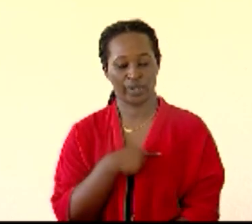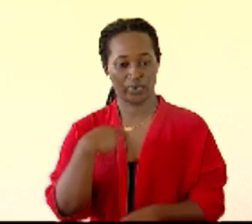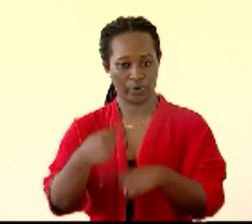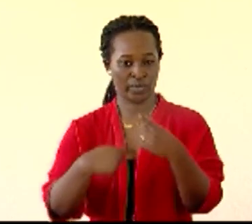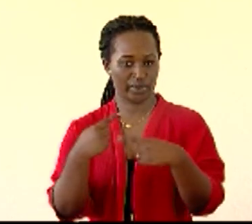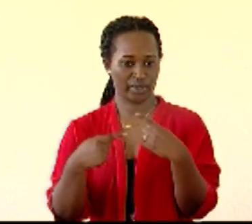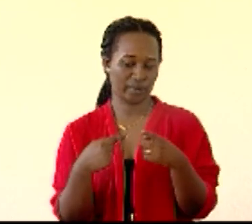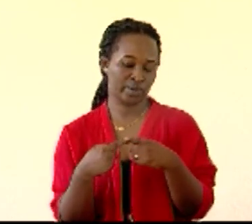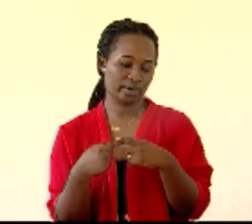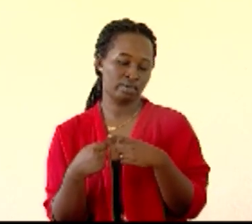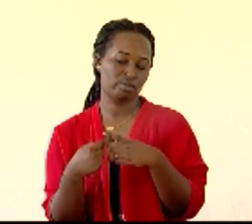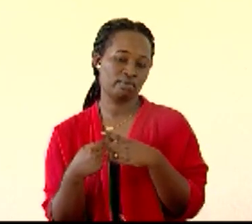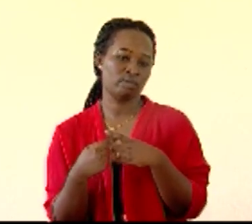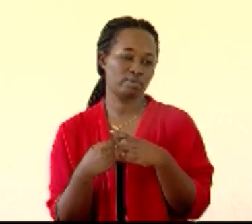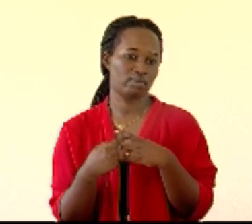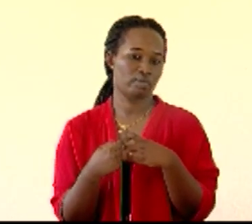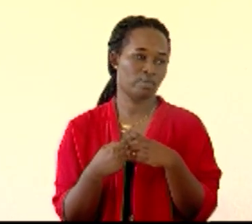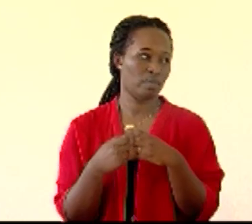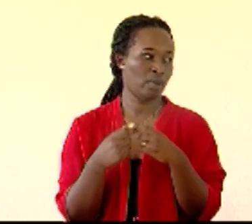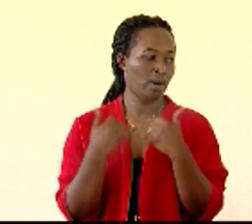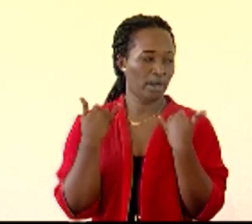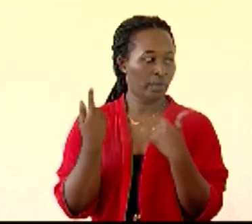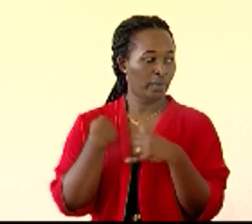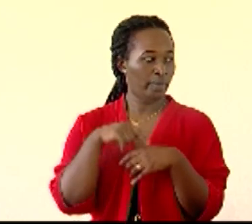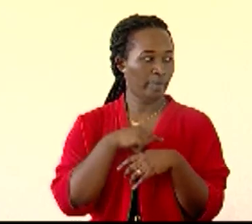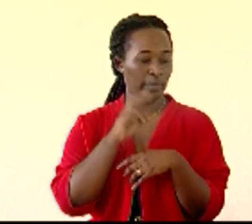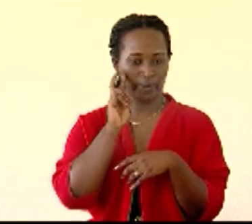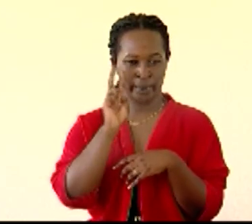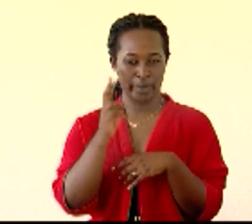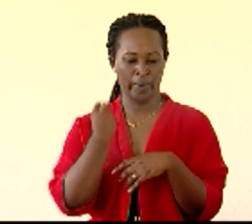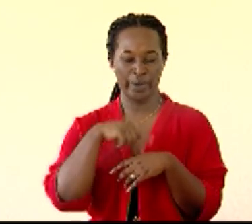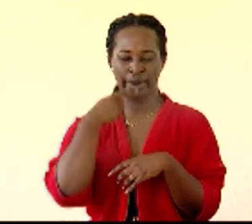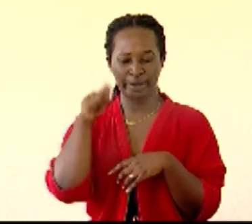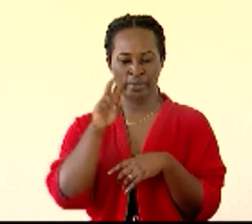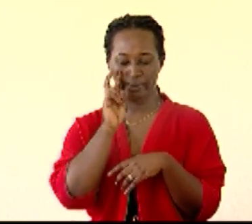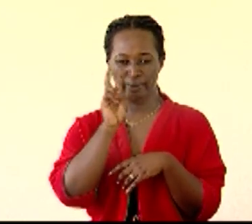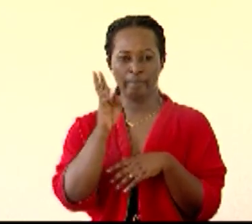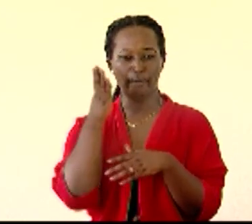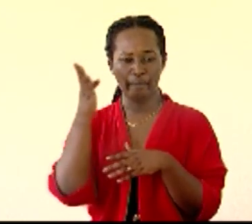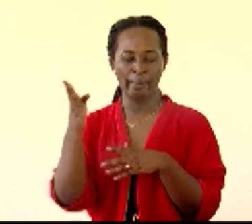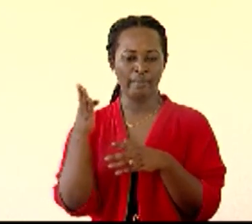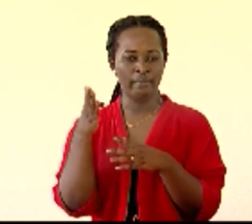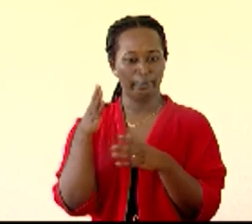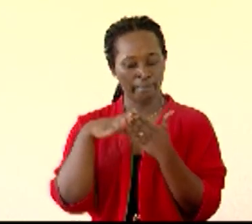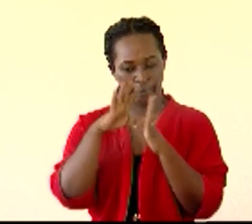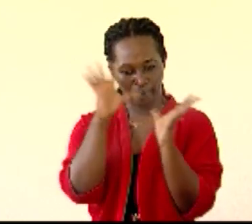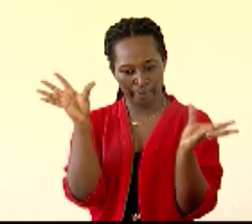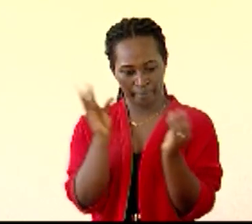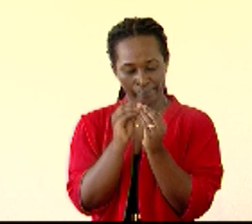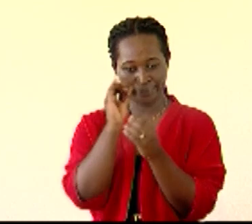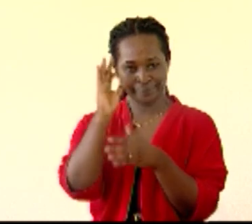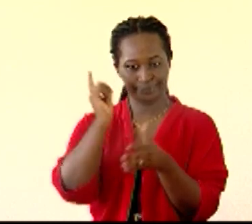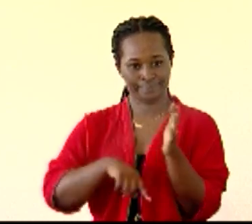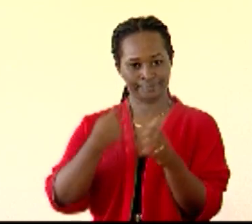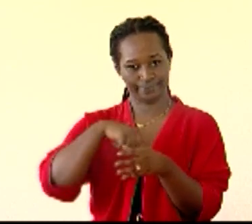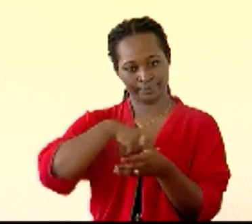continued. The tape is still playing, and we now need to check. That is the wrap of the light reaction. Now we're going to